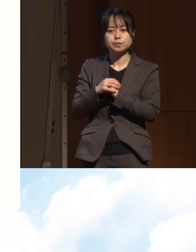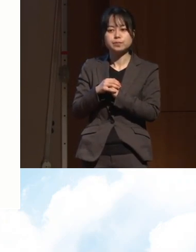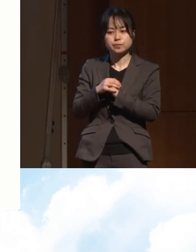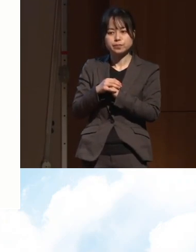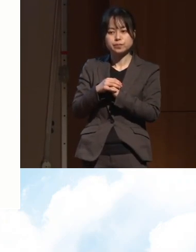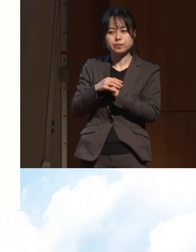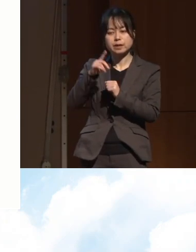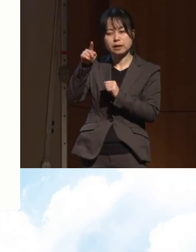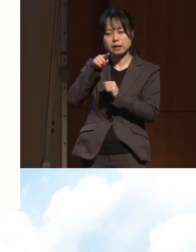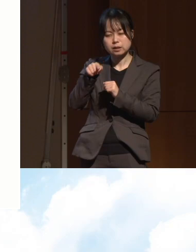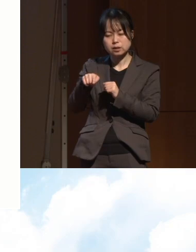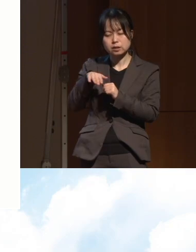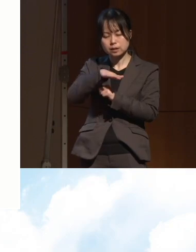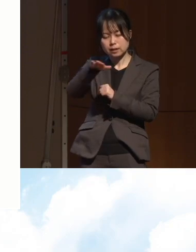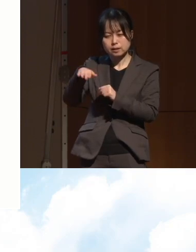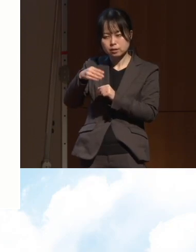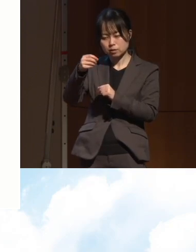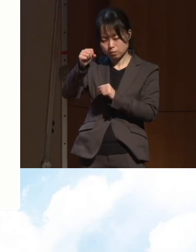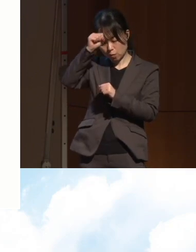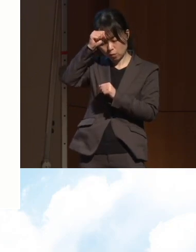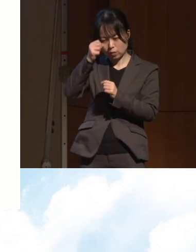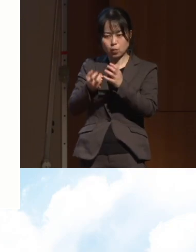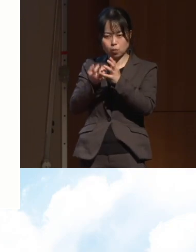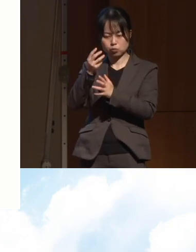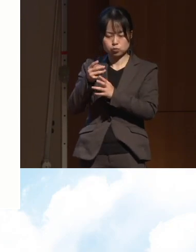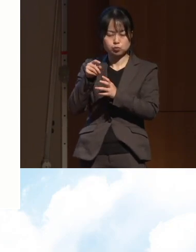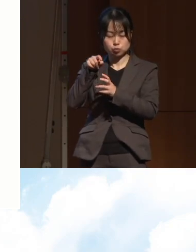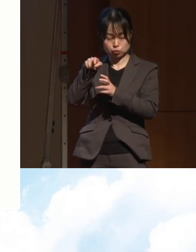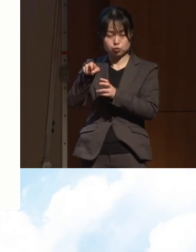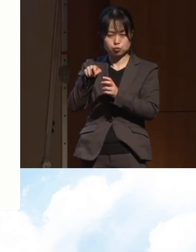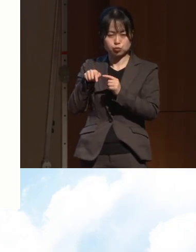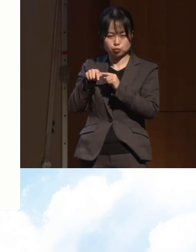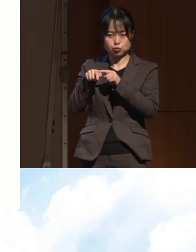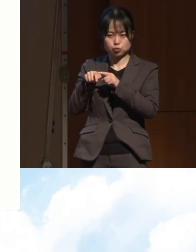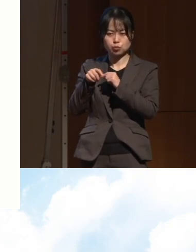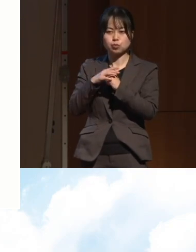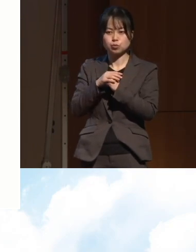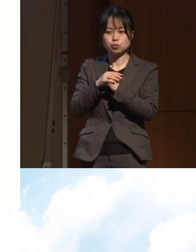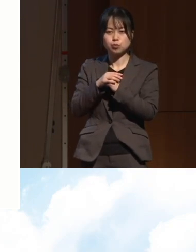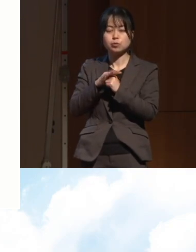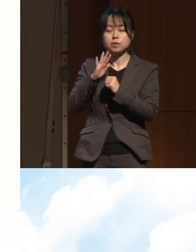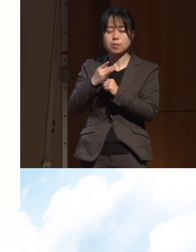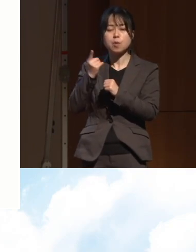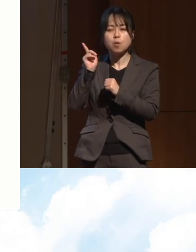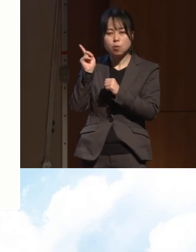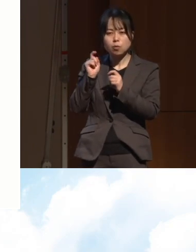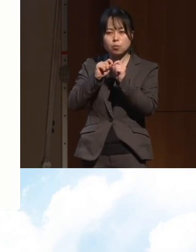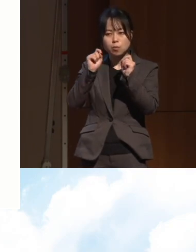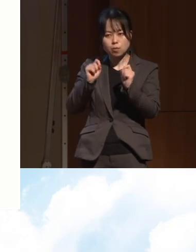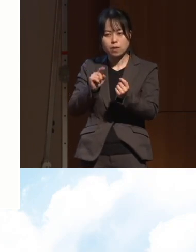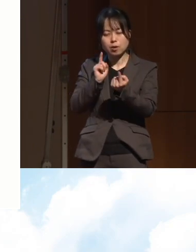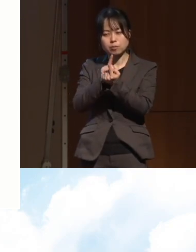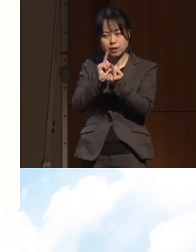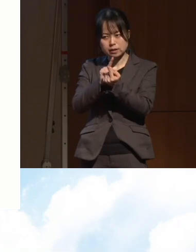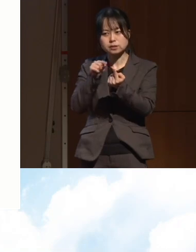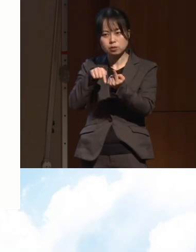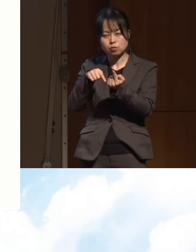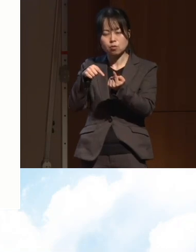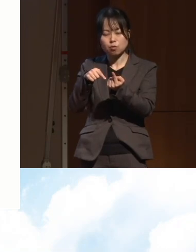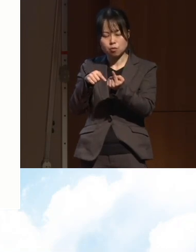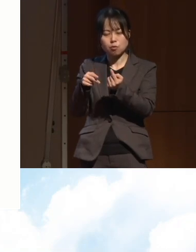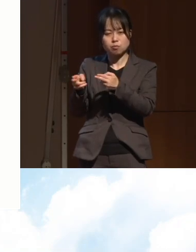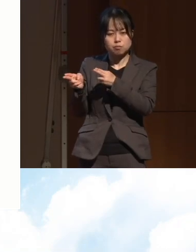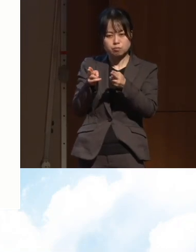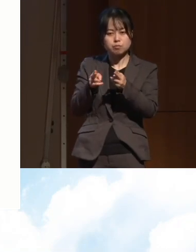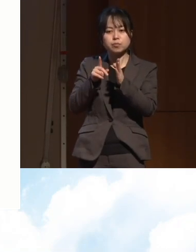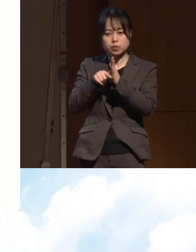finite problem, and it is actually tackling that problem is one of the reasons that international collaboration is so important, and I